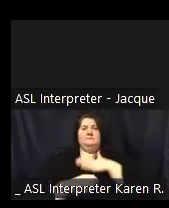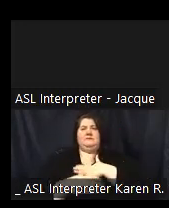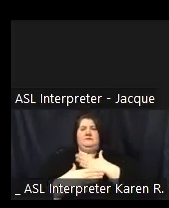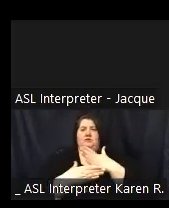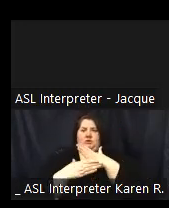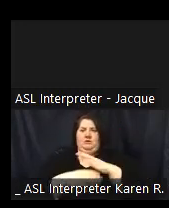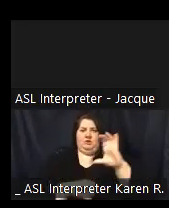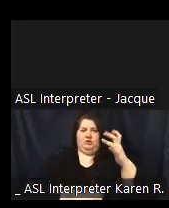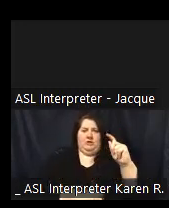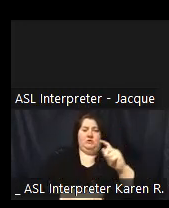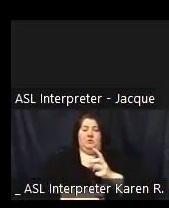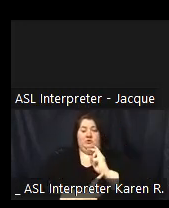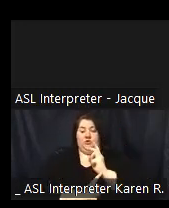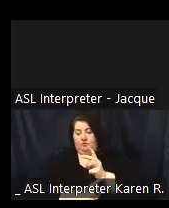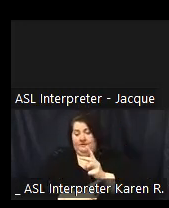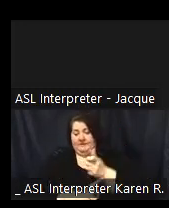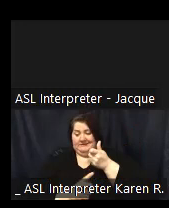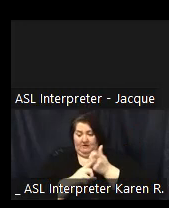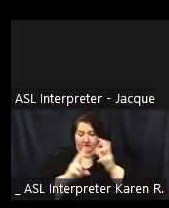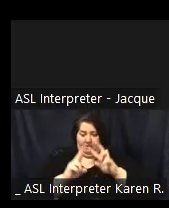chat. So 2 minutes for the self-reflection.